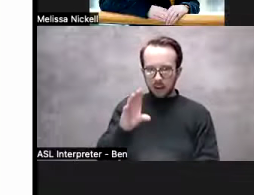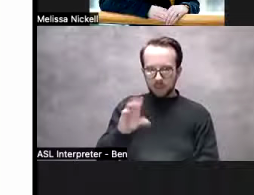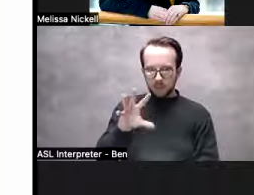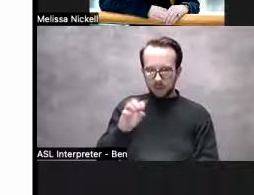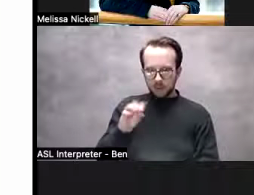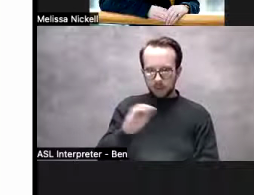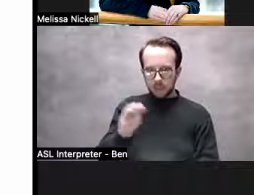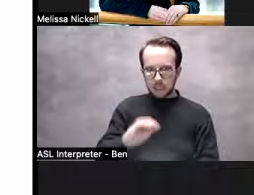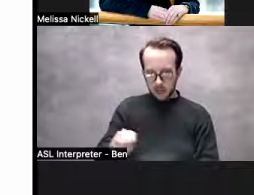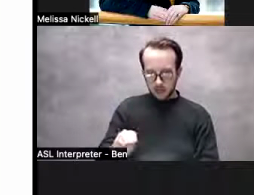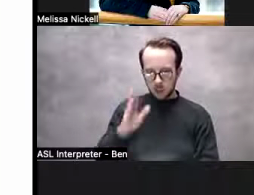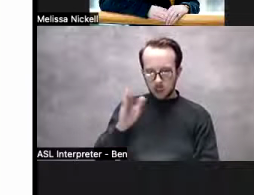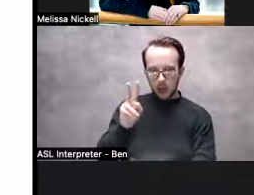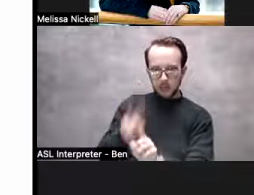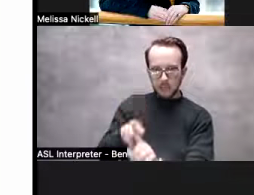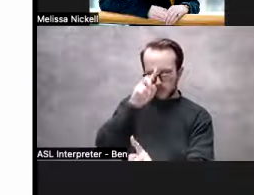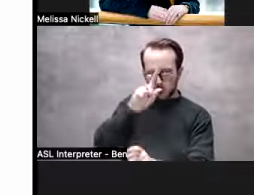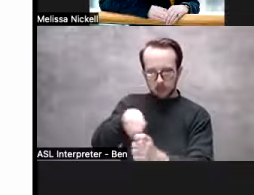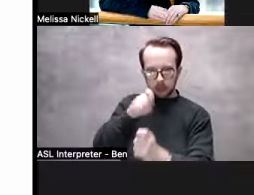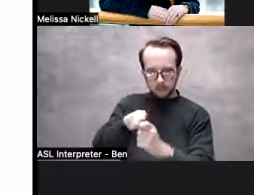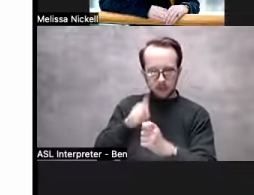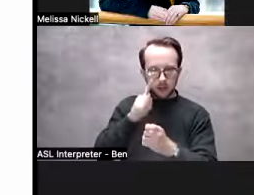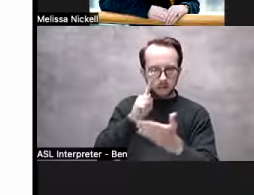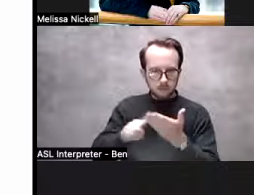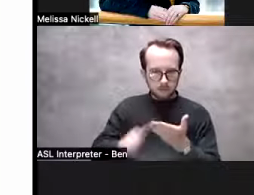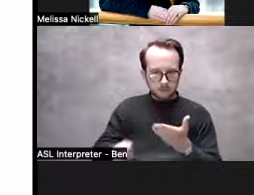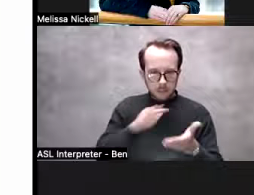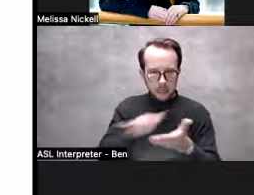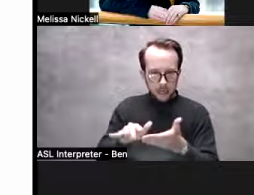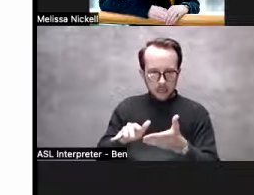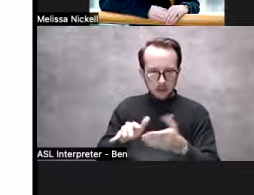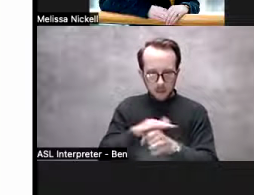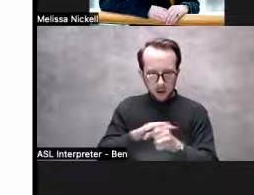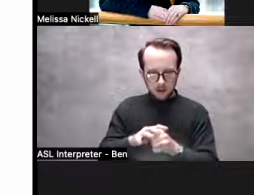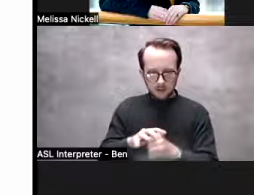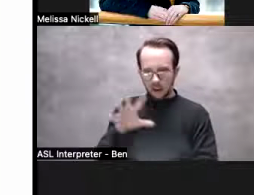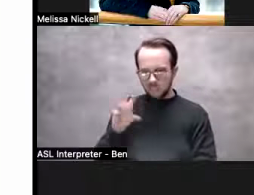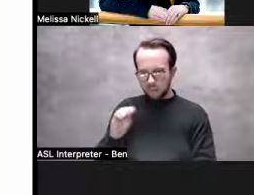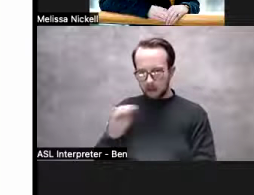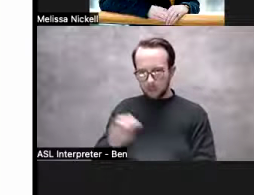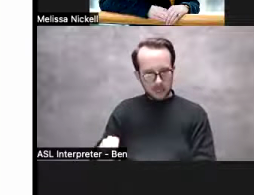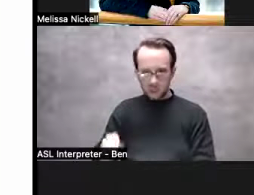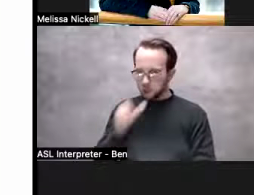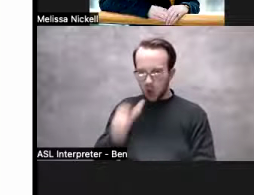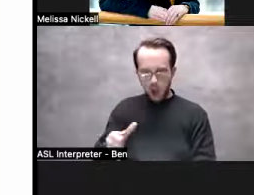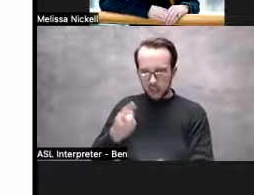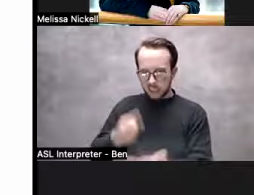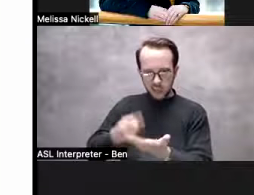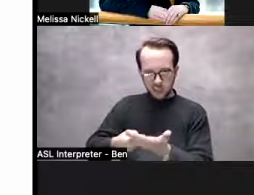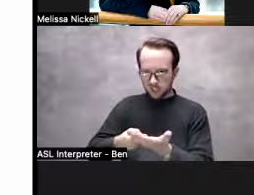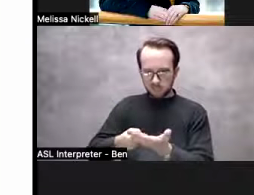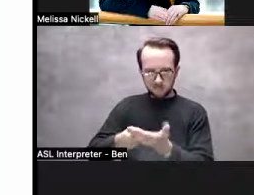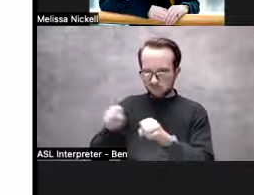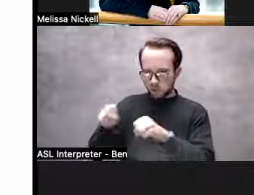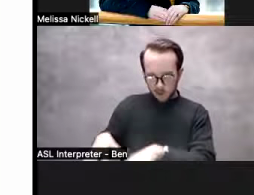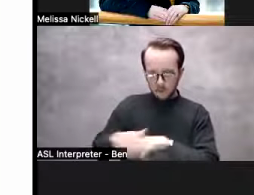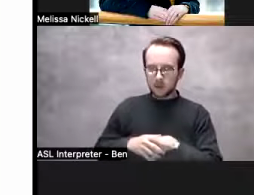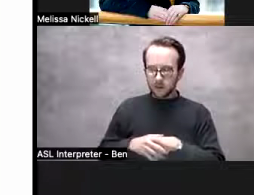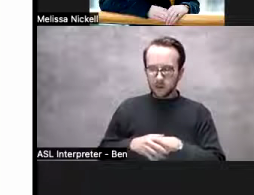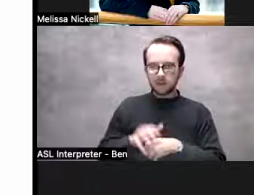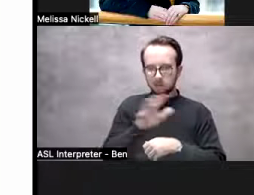going to be assigned to a particular study section, about 50% of the grants do not get discussed, and then about 50% of the grants do